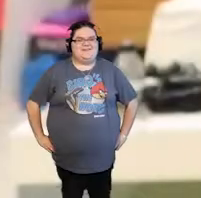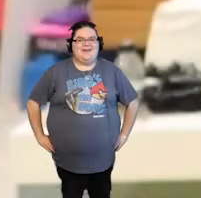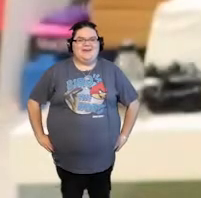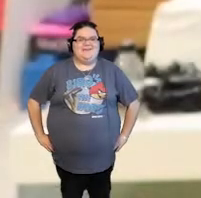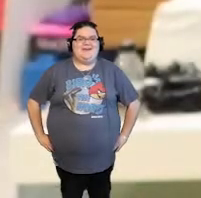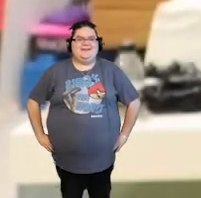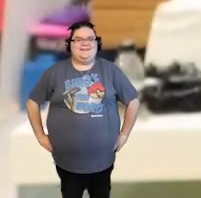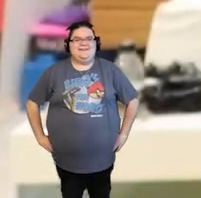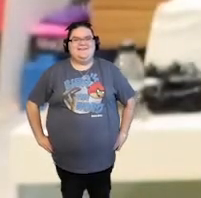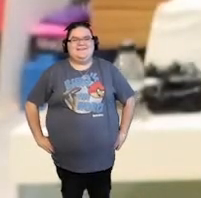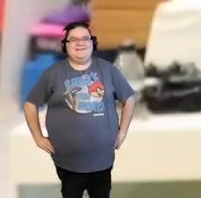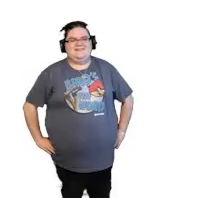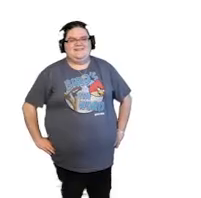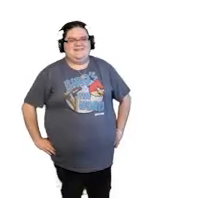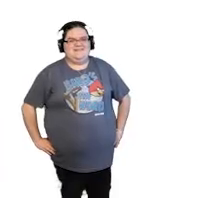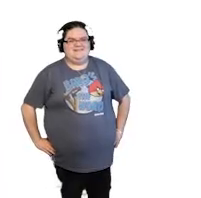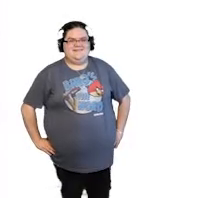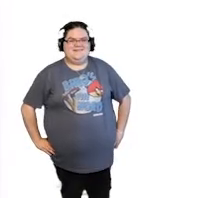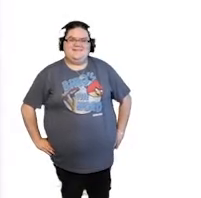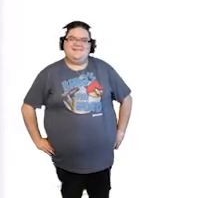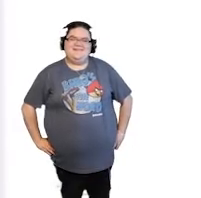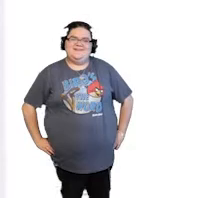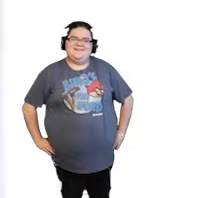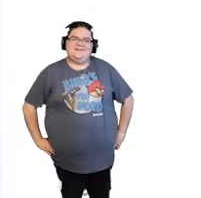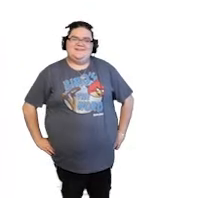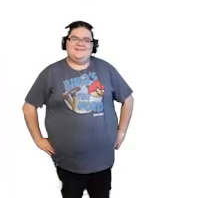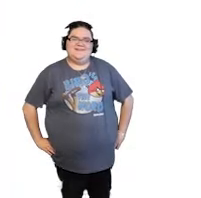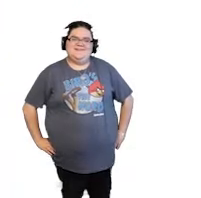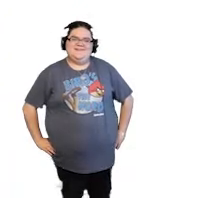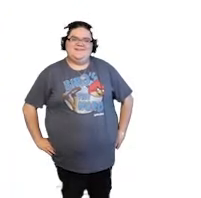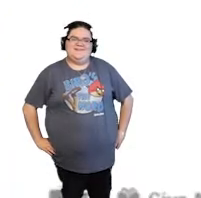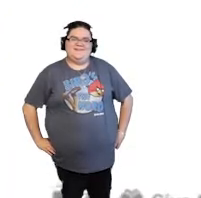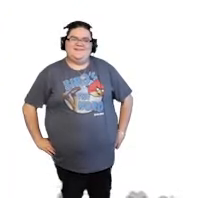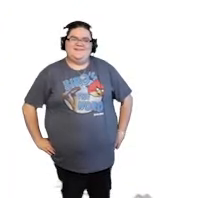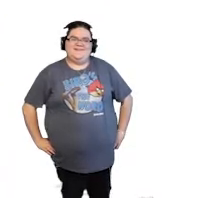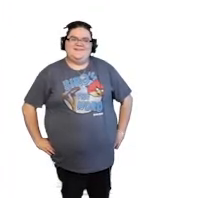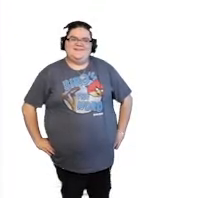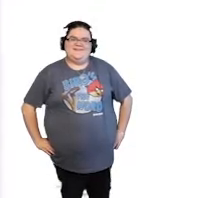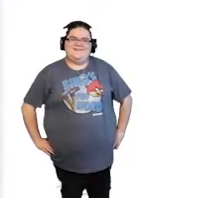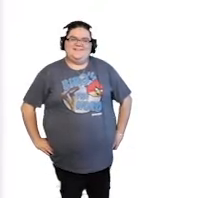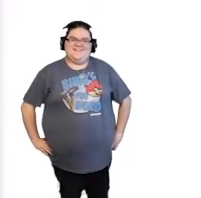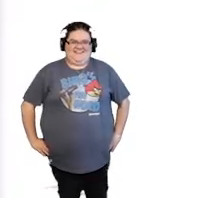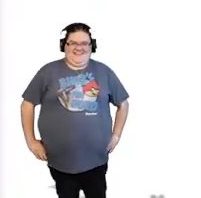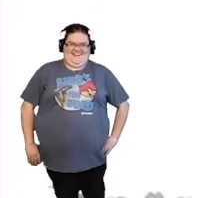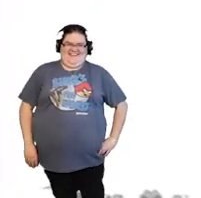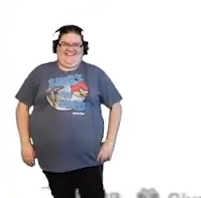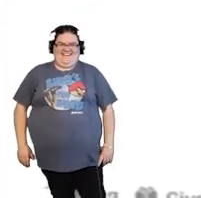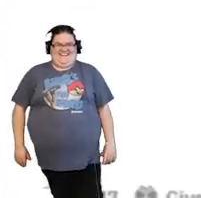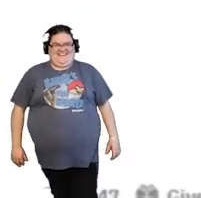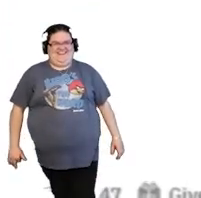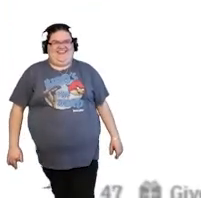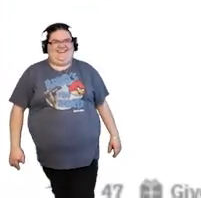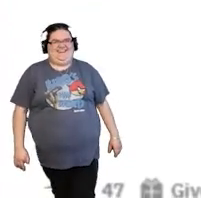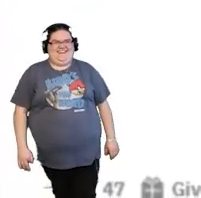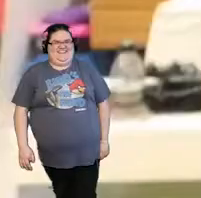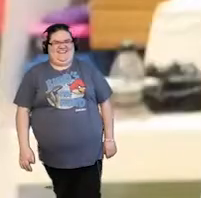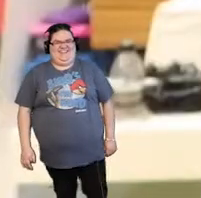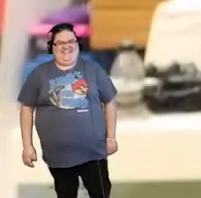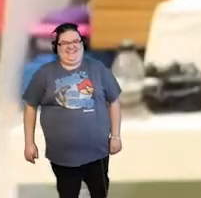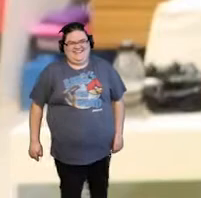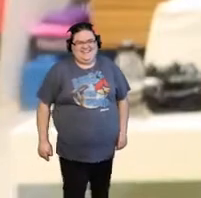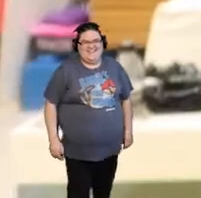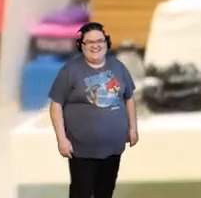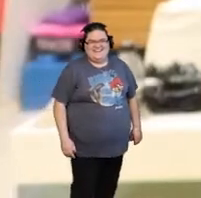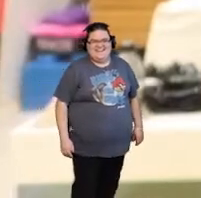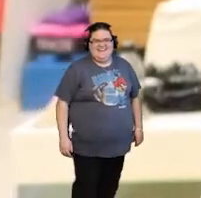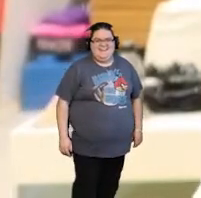it done. Yeah, subscribe to Milk, fam. It is what it is. You either die a hero or live long enough to see yourself become the